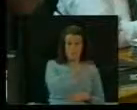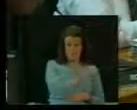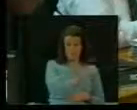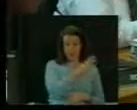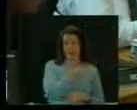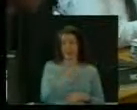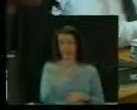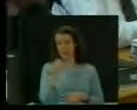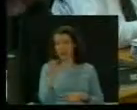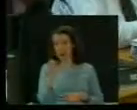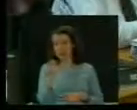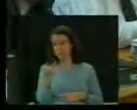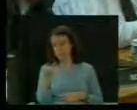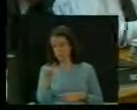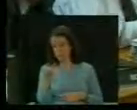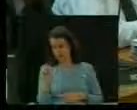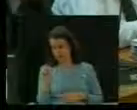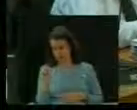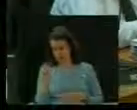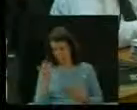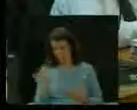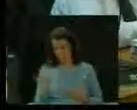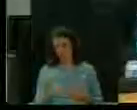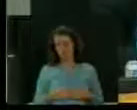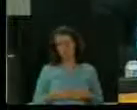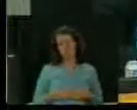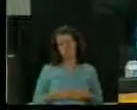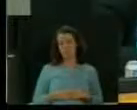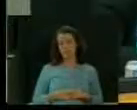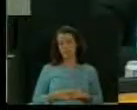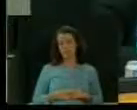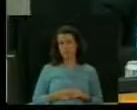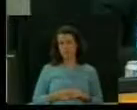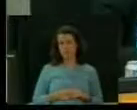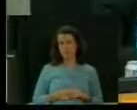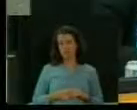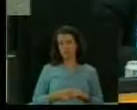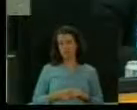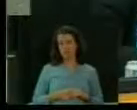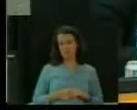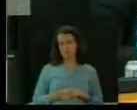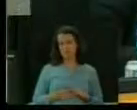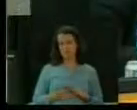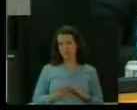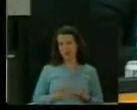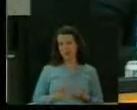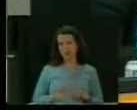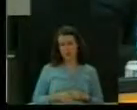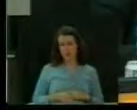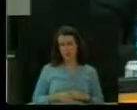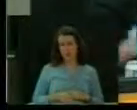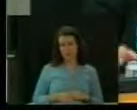that incorporates both Commissioner Trammell and Commissioner Hammond's motion.